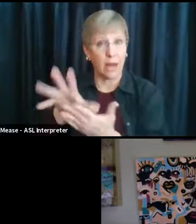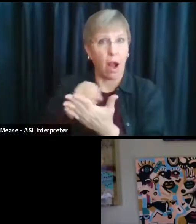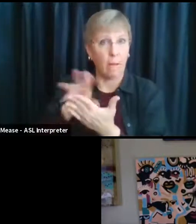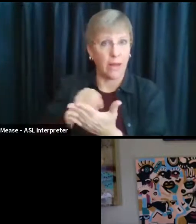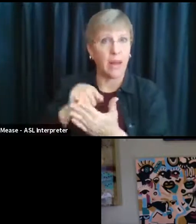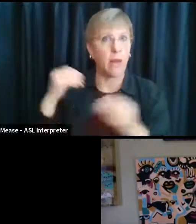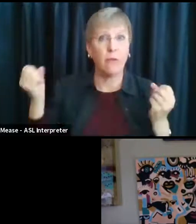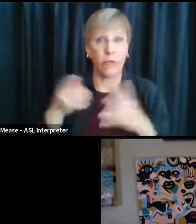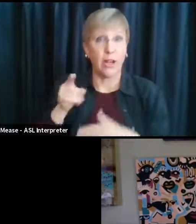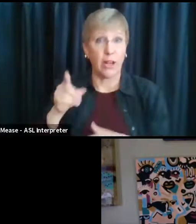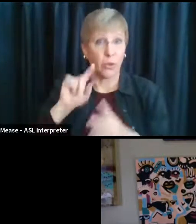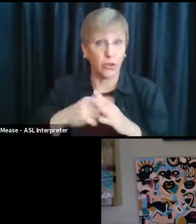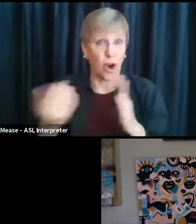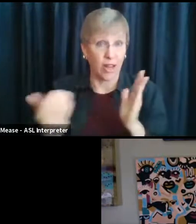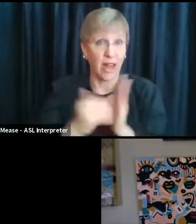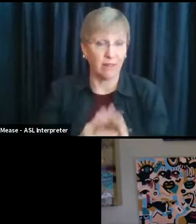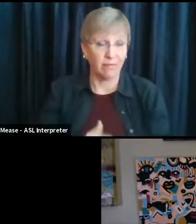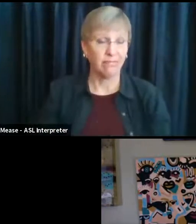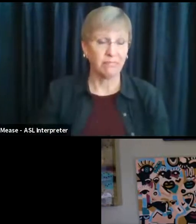again.